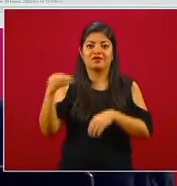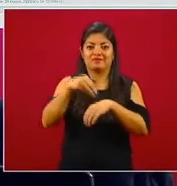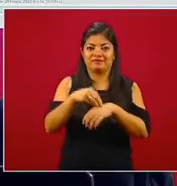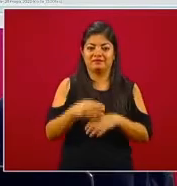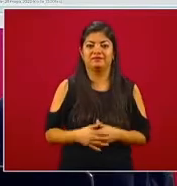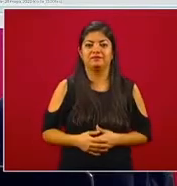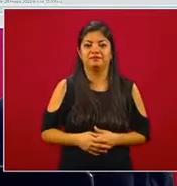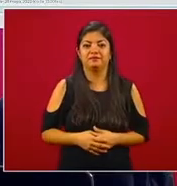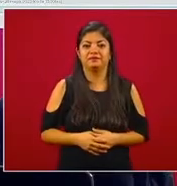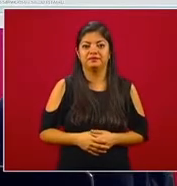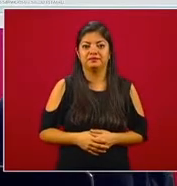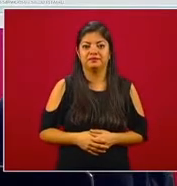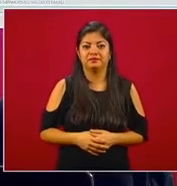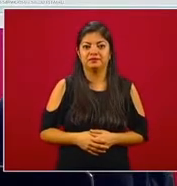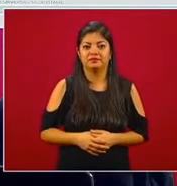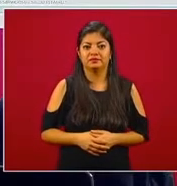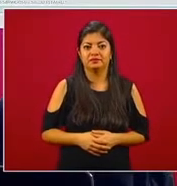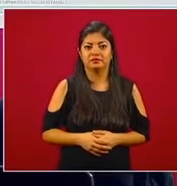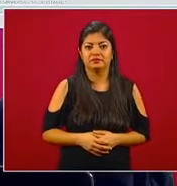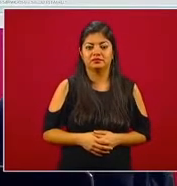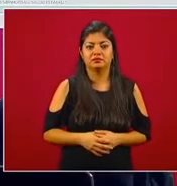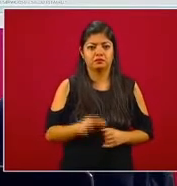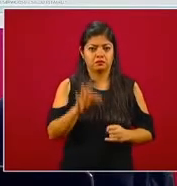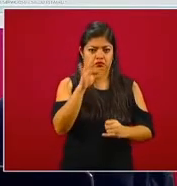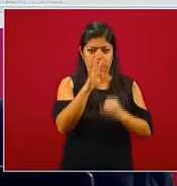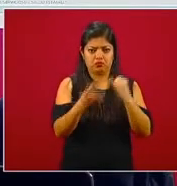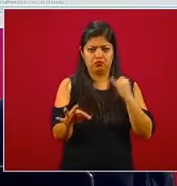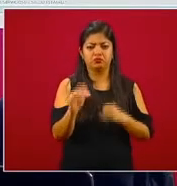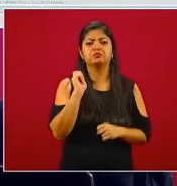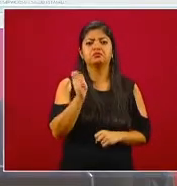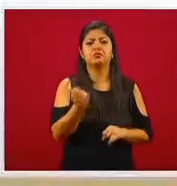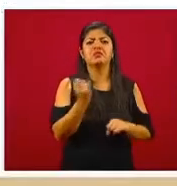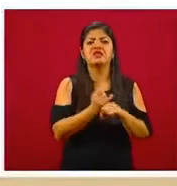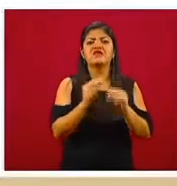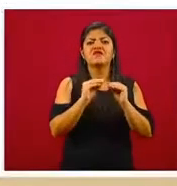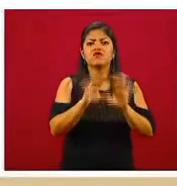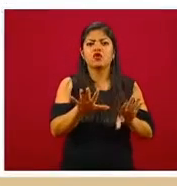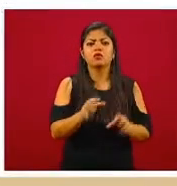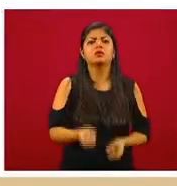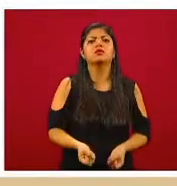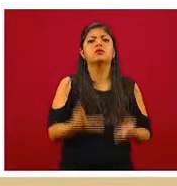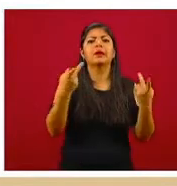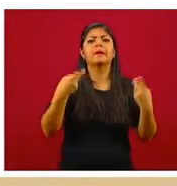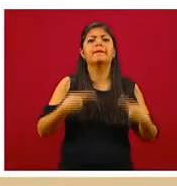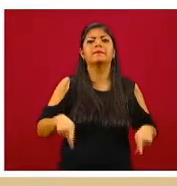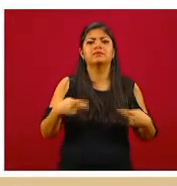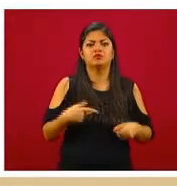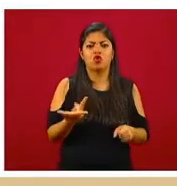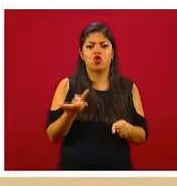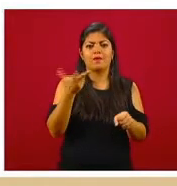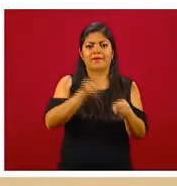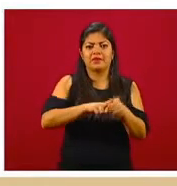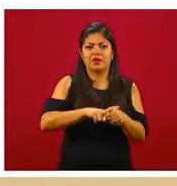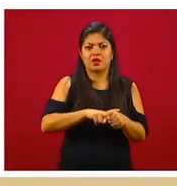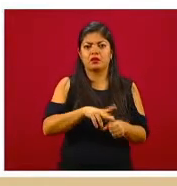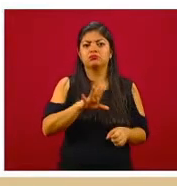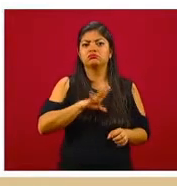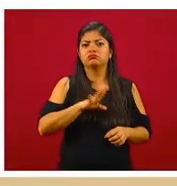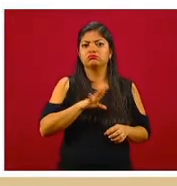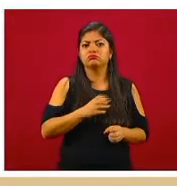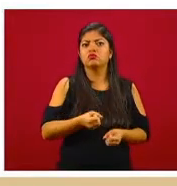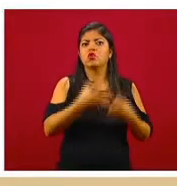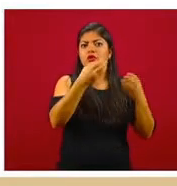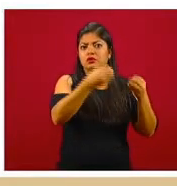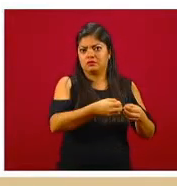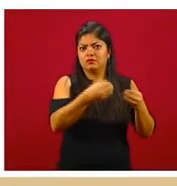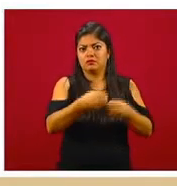siguiente. 4.3% of what we had Finalmente, yesterday. tenemos el informe de hospitalización, de Finally, ocupación we hospitalaria. have